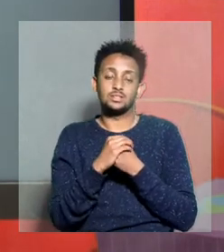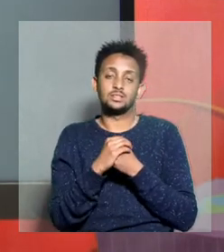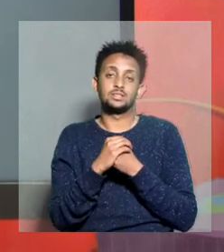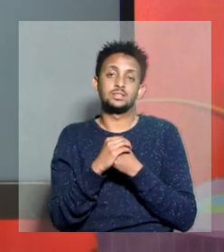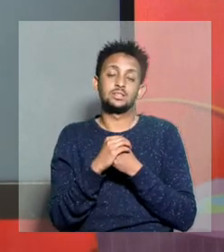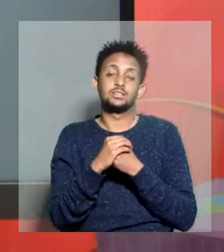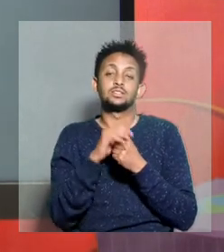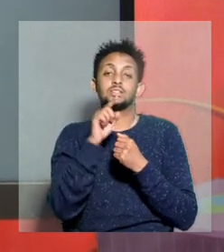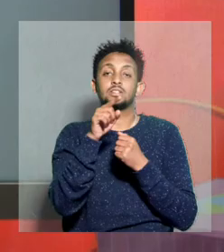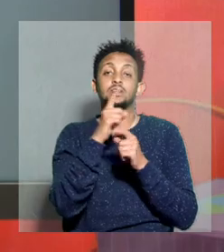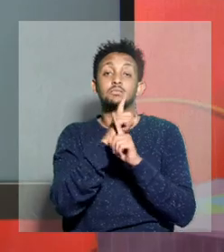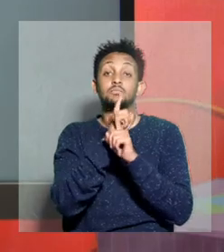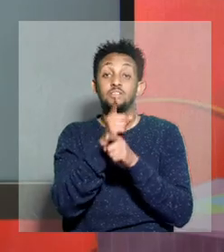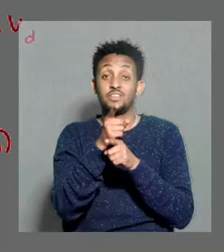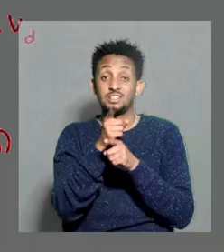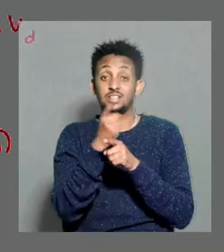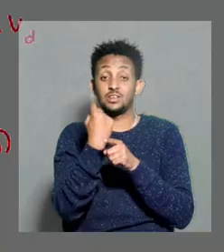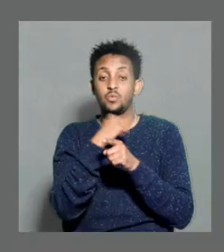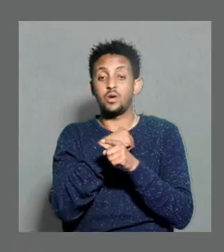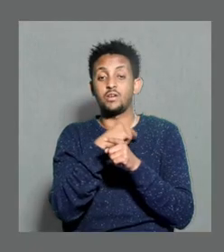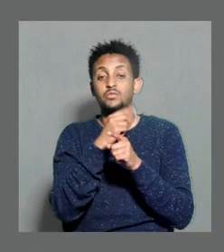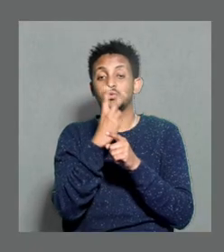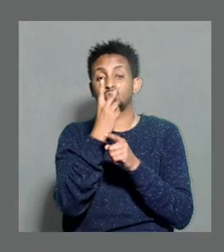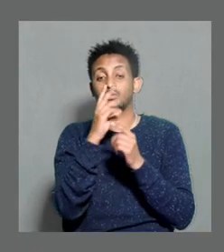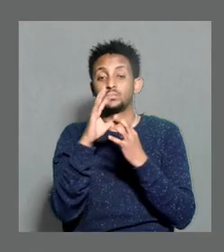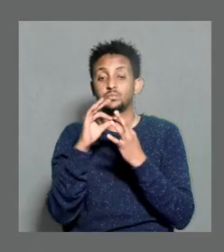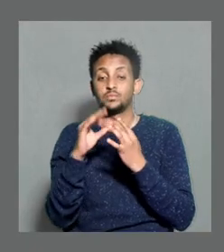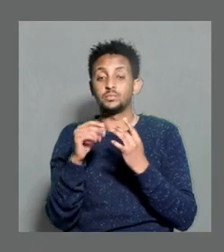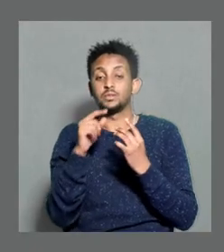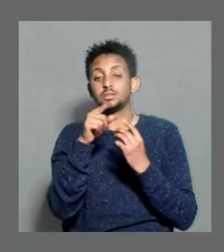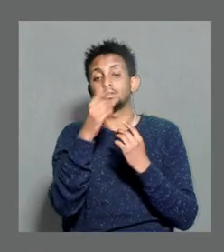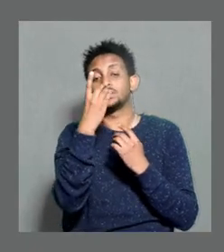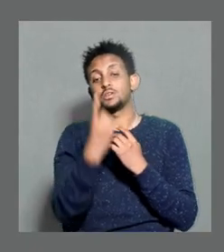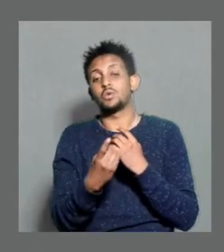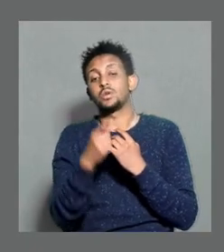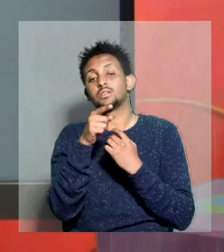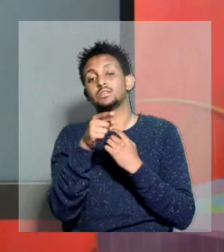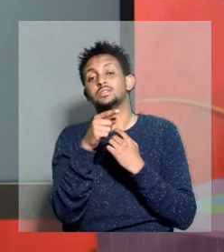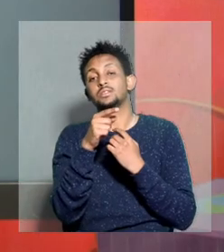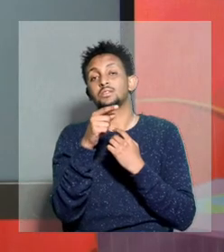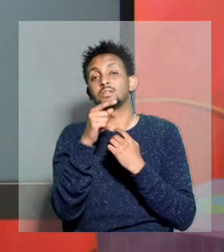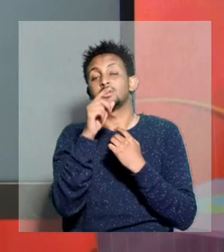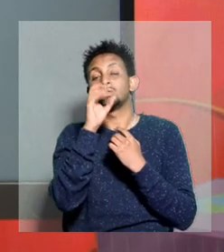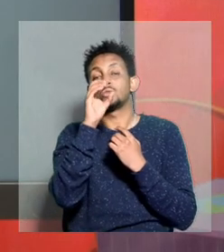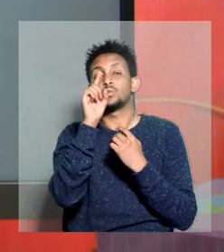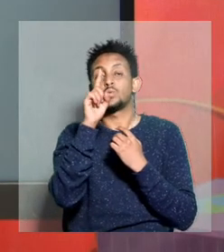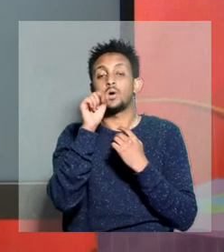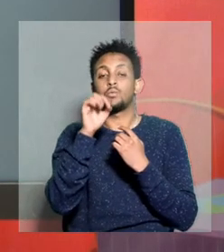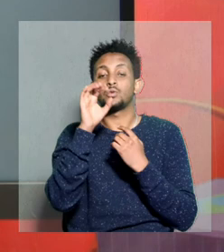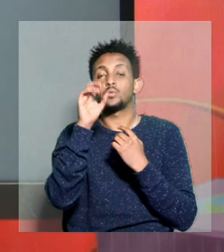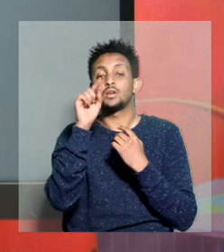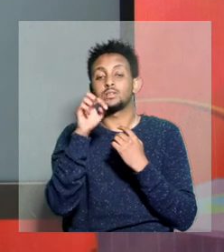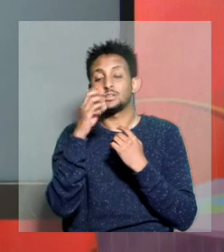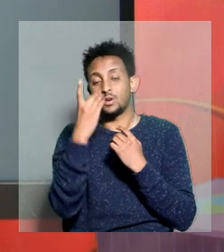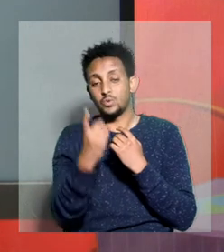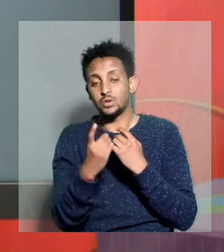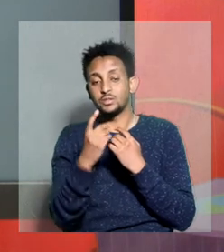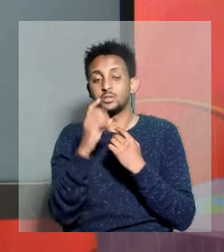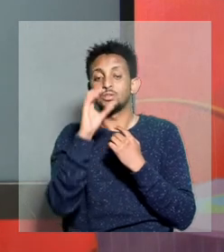downward. So that previously we have two alternatives which says downward. Here it says 1.13 Newton